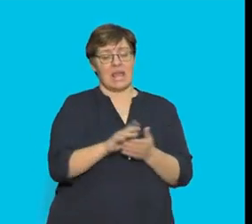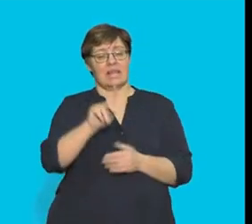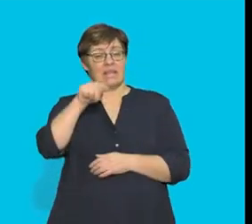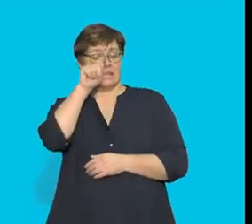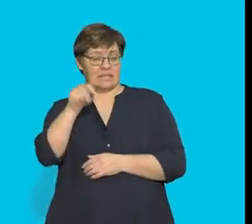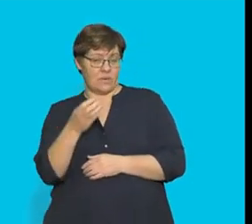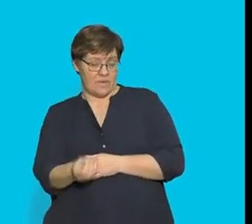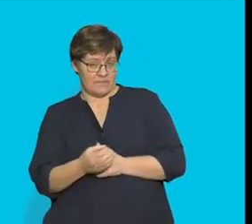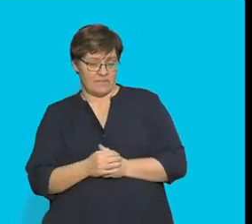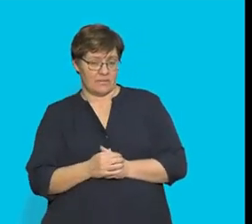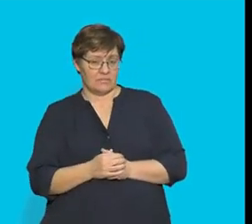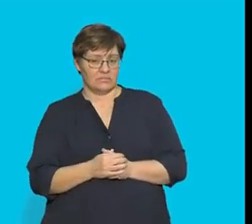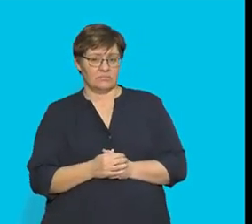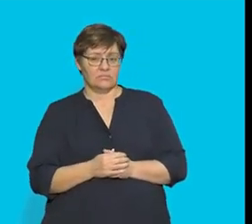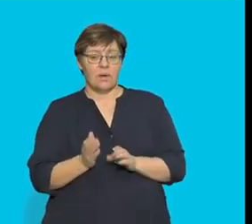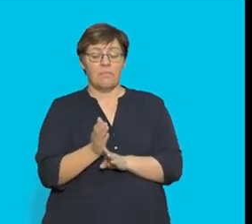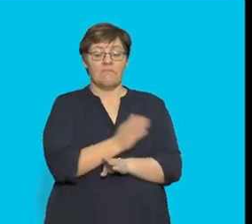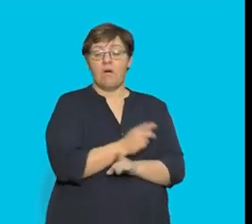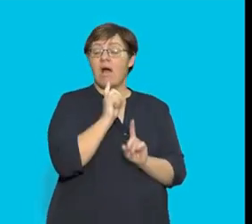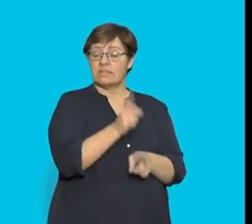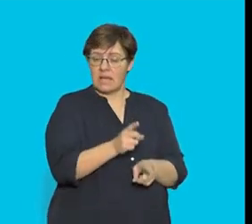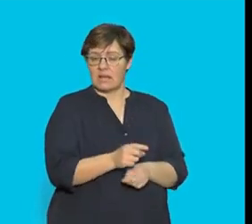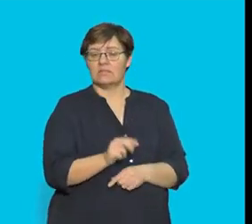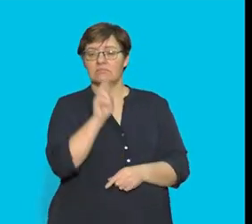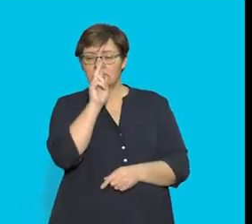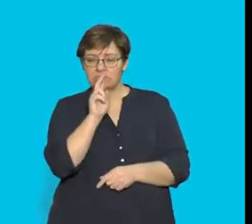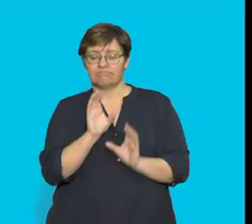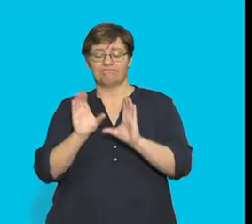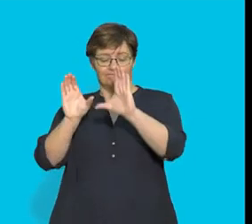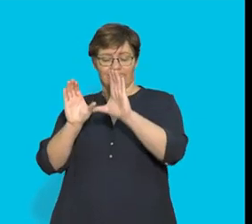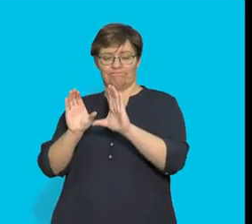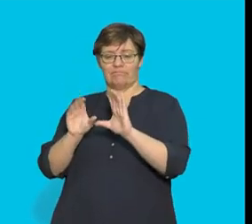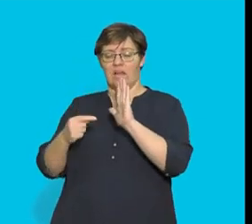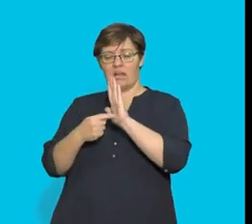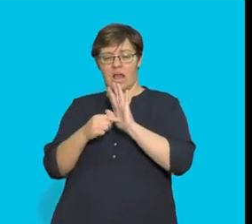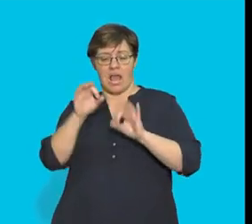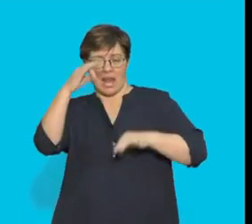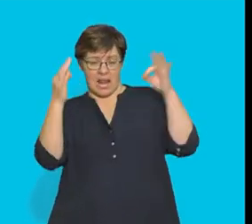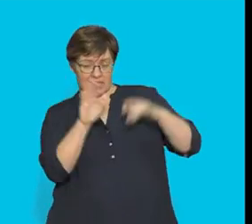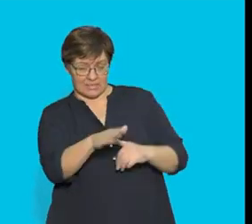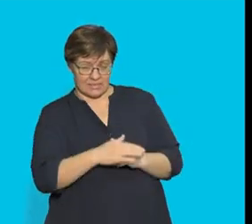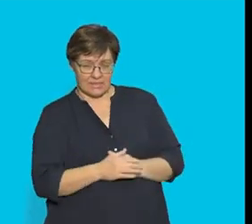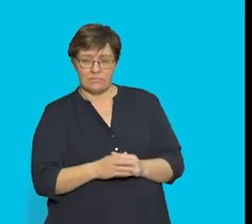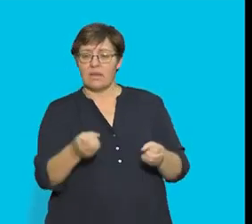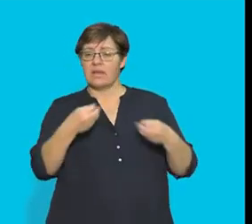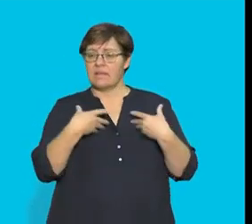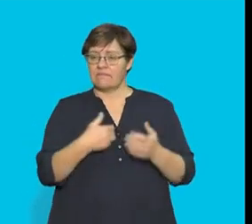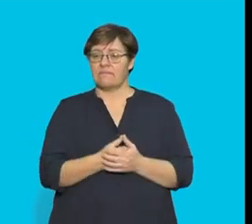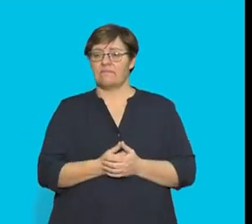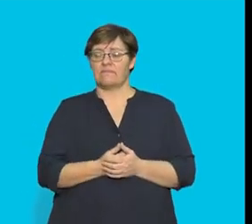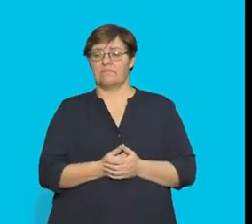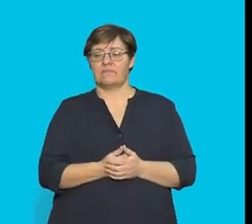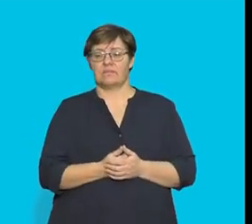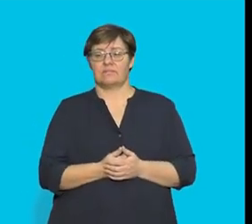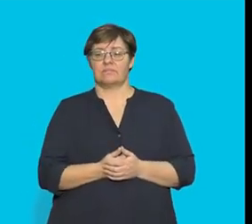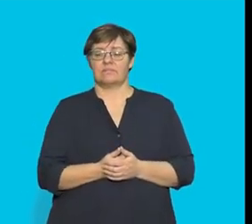and theta as we have it here. But before we look at trying to answer our questions, let's go and analyze our diagram. So what they've given us is they've given